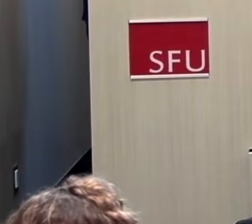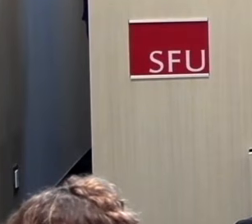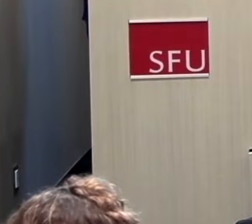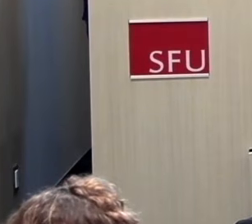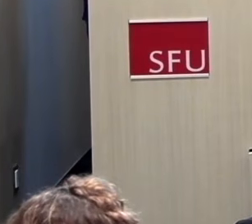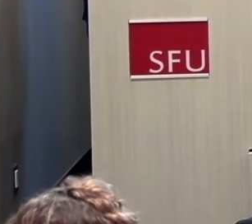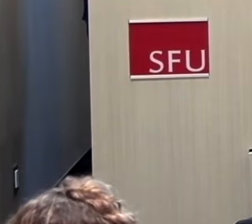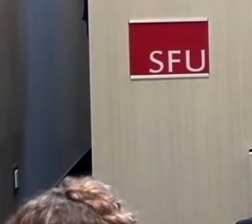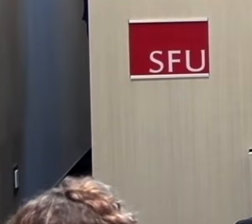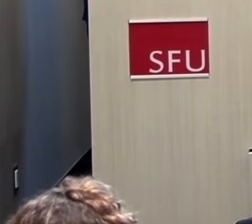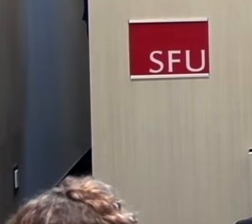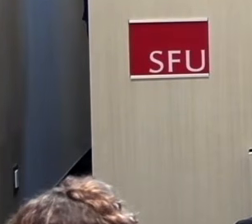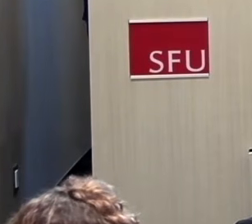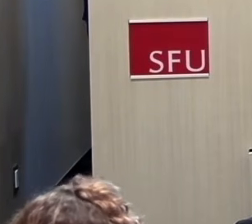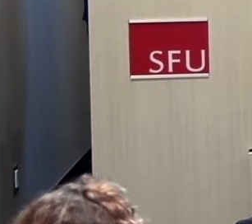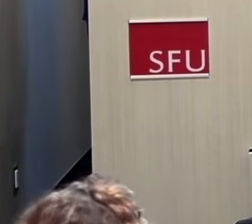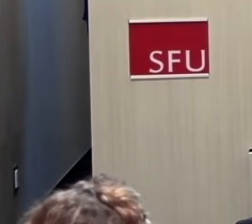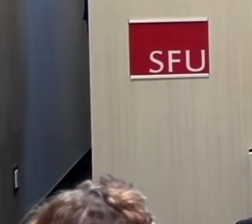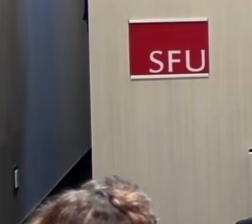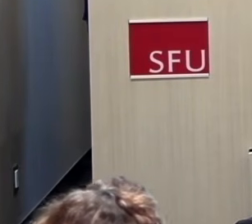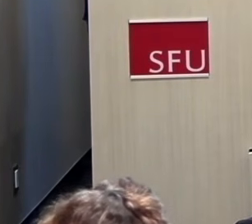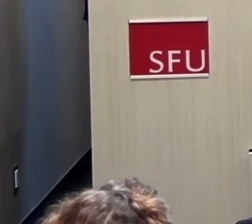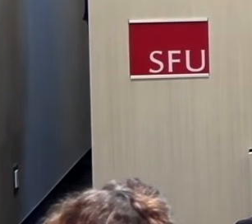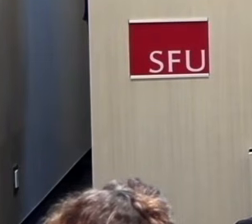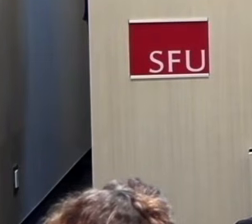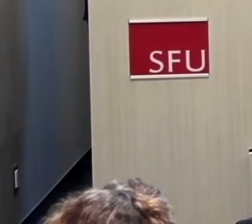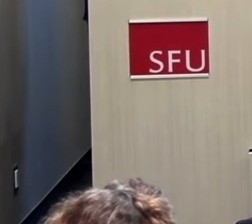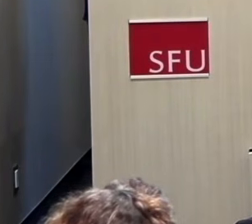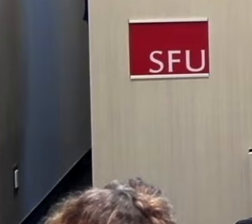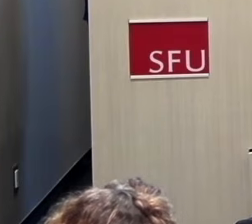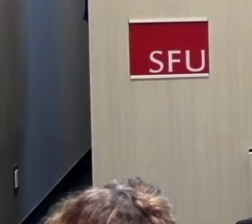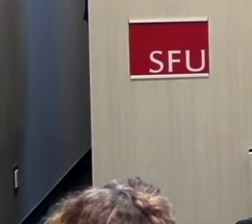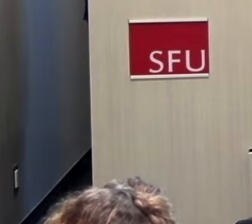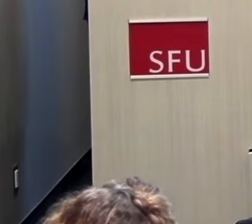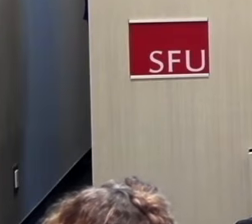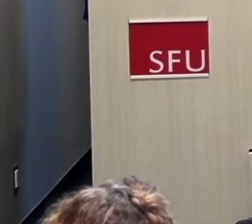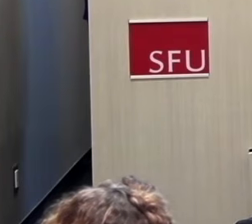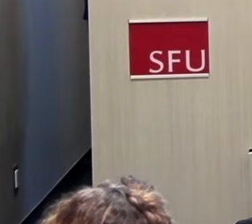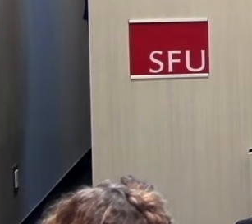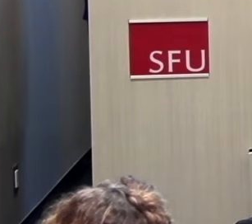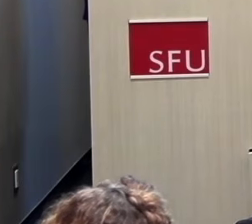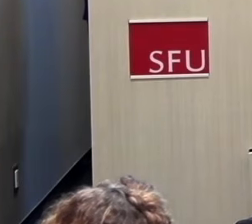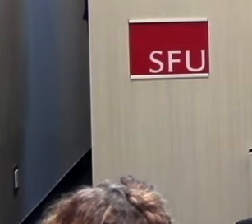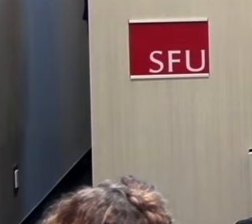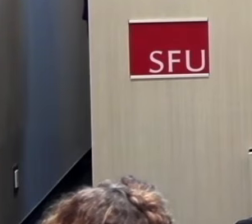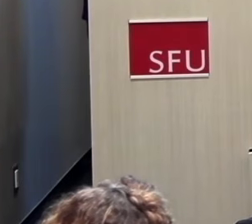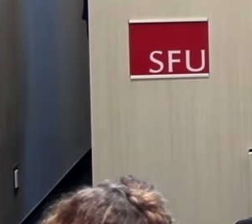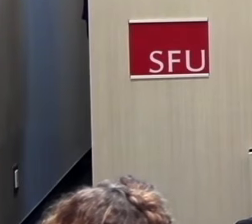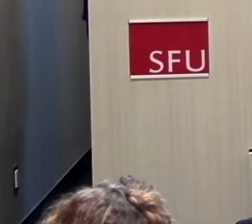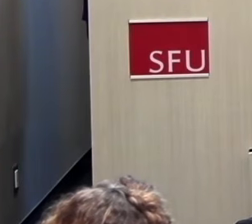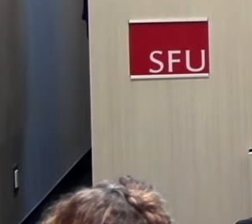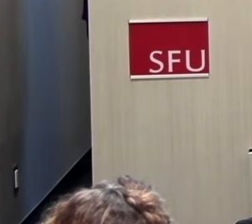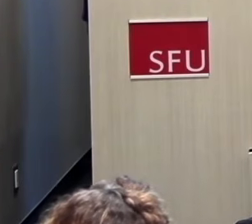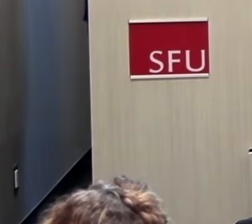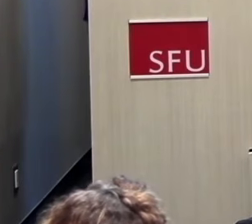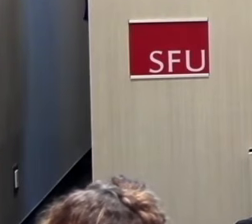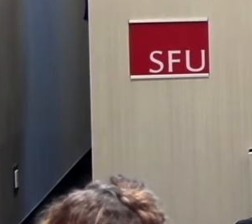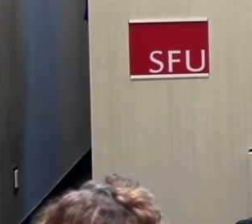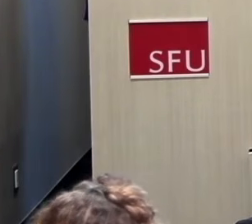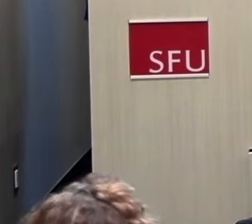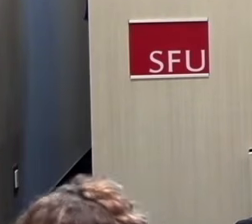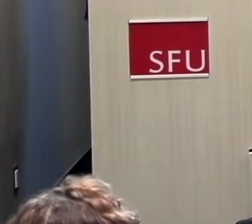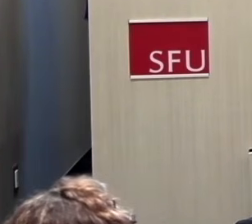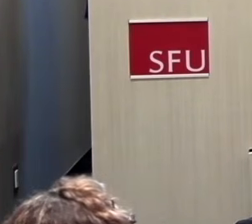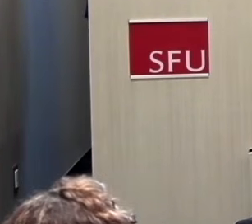thanks. Another question related to detecting quieter triggers, but from your last response, I'm guessing, you